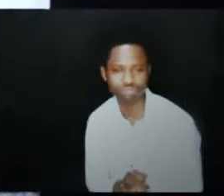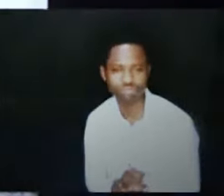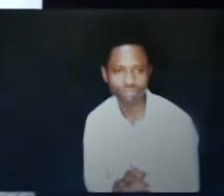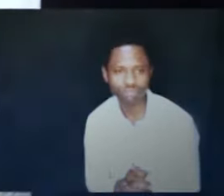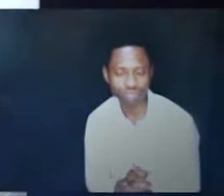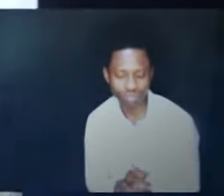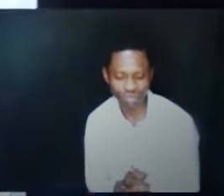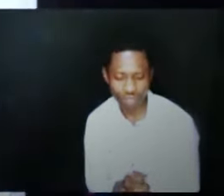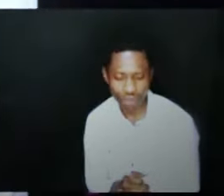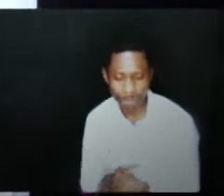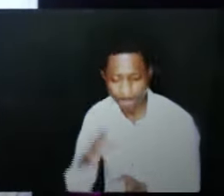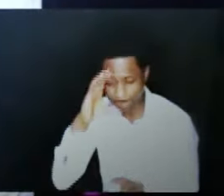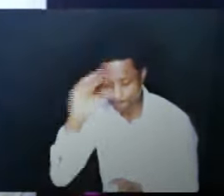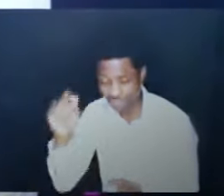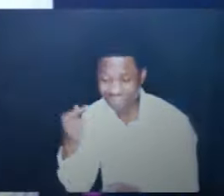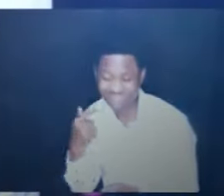will